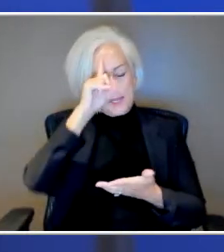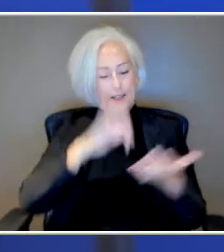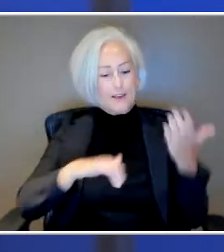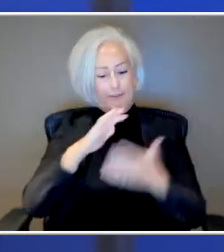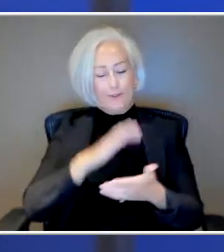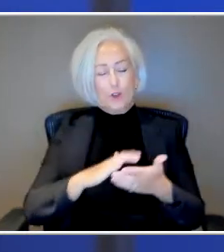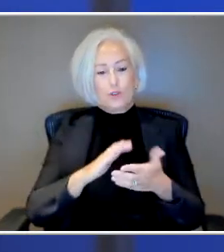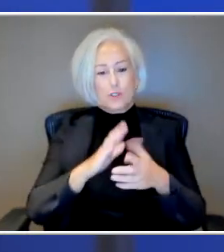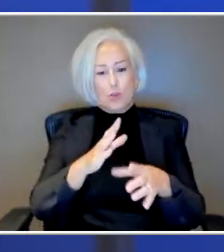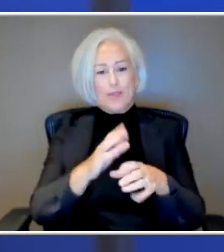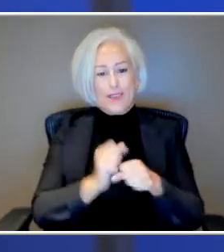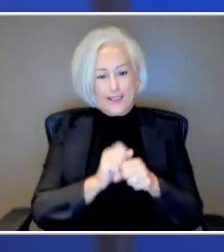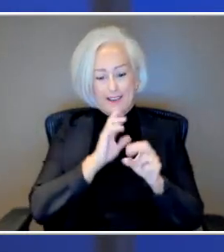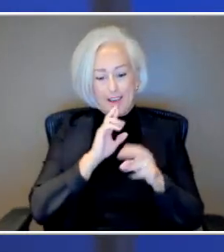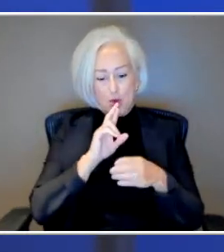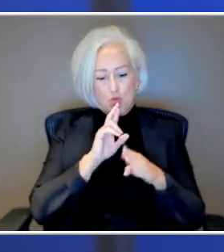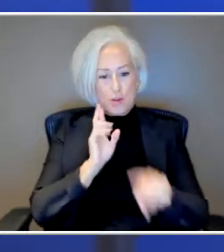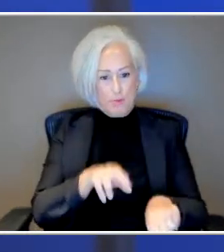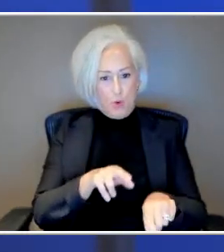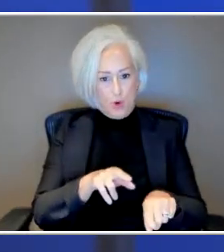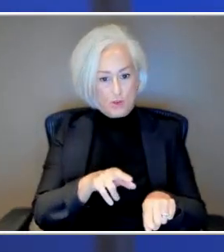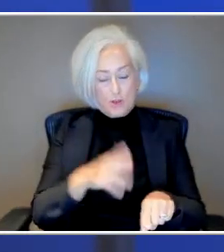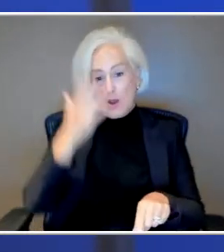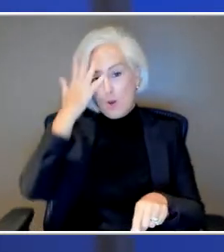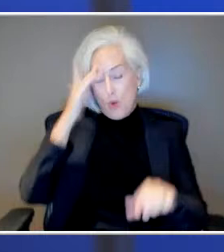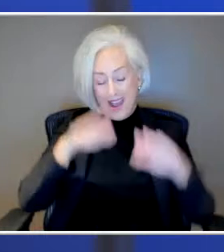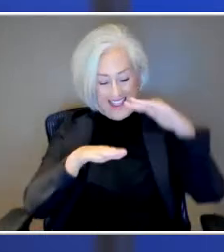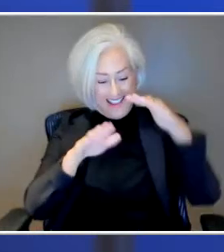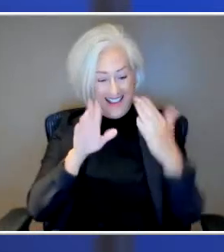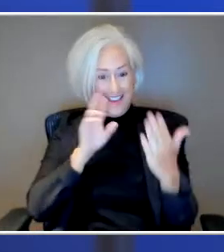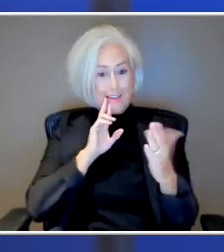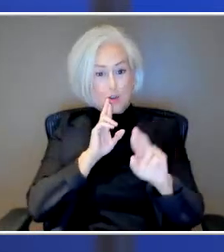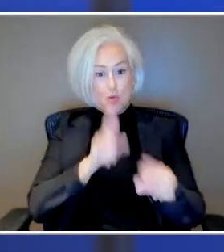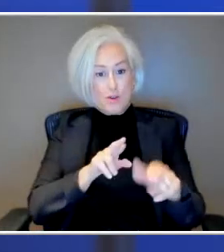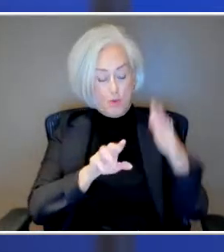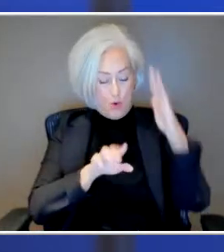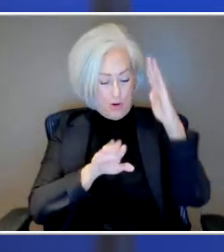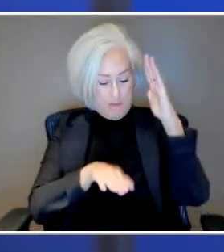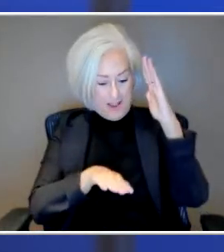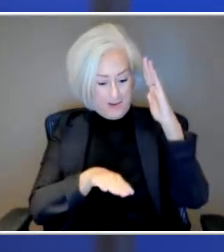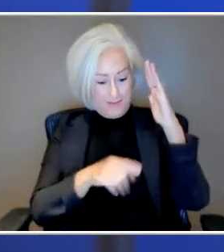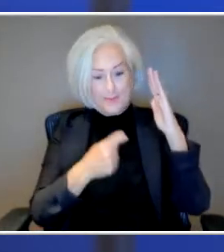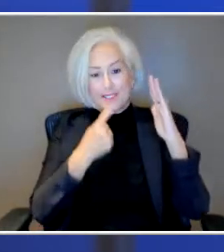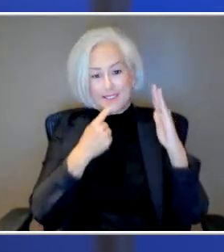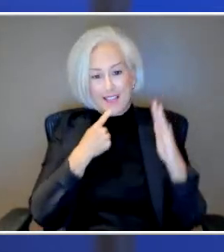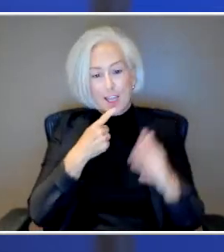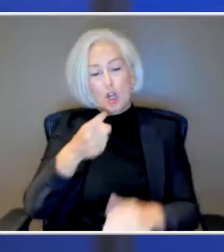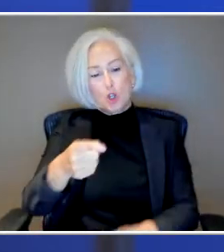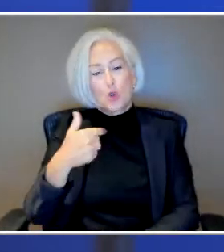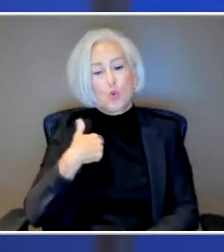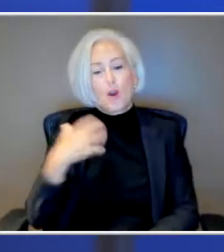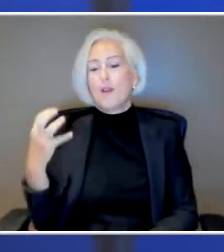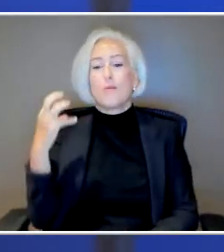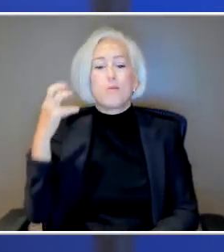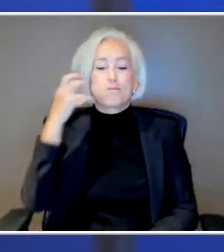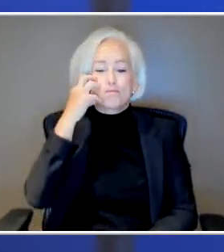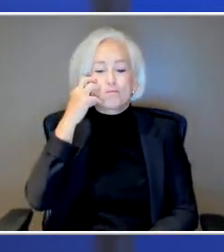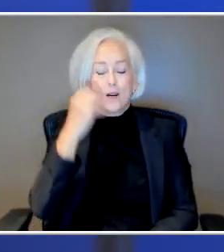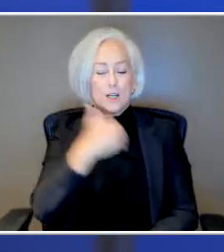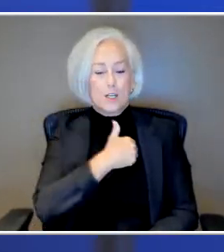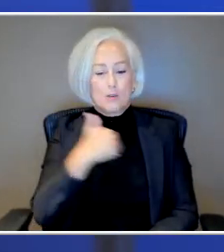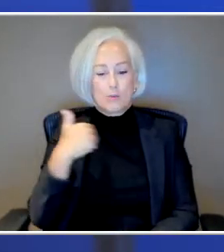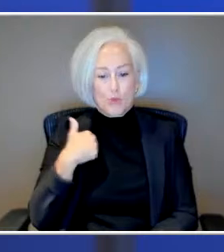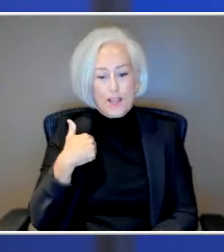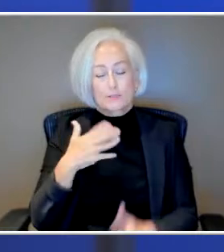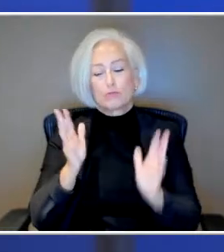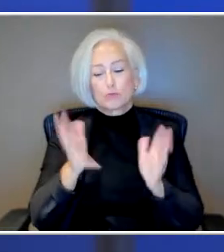reports, because they're going to see down at the bottom, you have dense breast tissue, talk to your provider about additional supplemental screening, and we want to be the